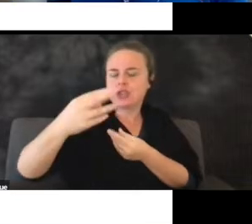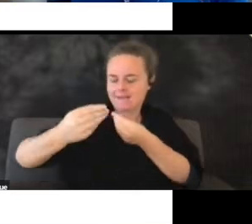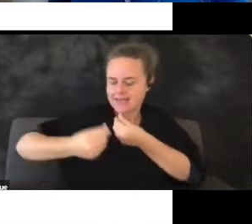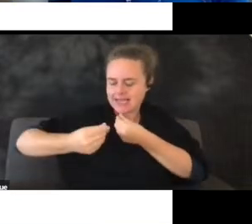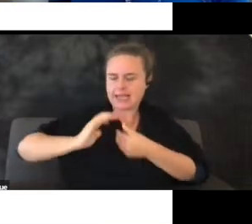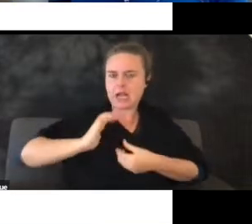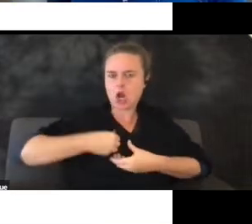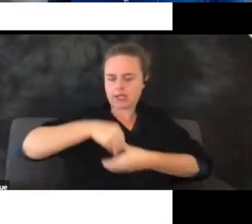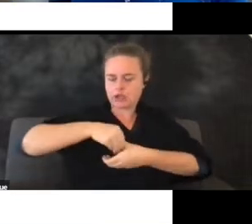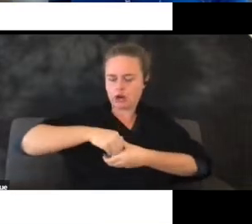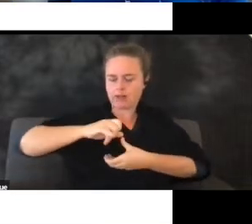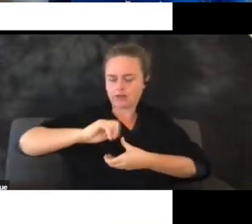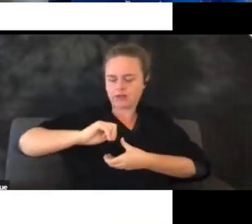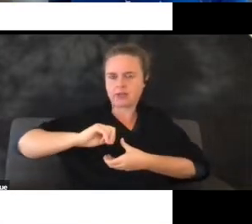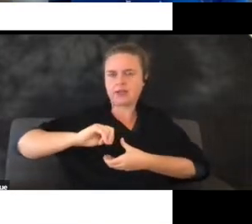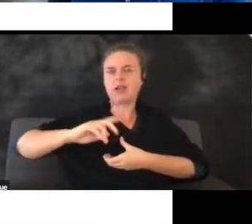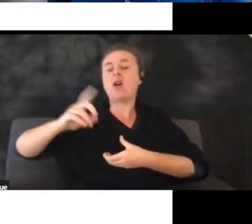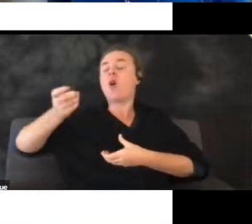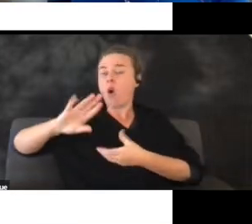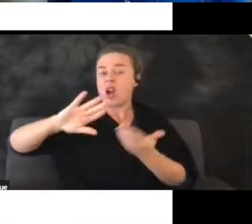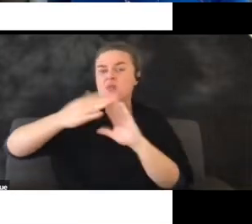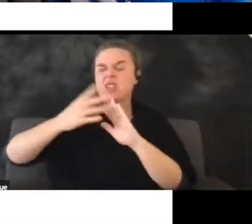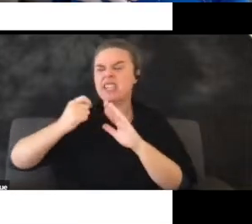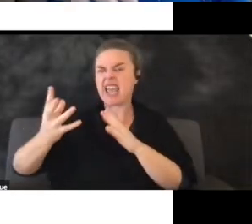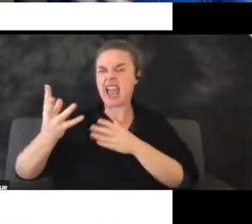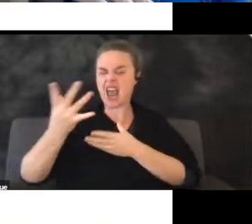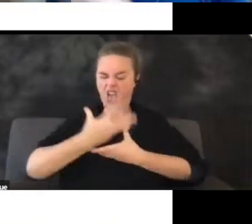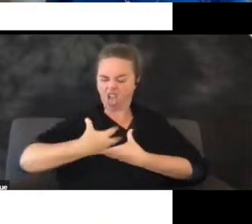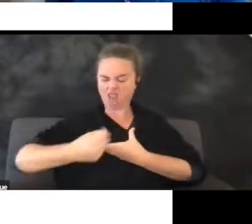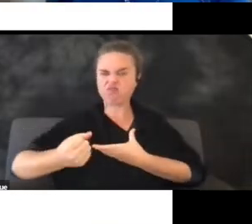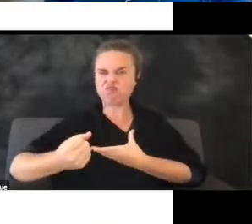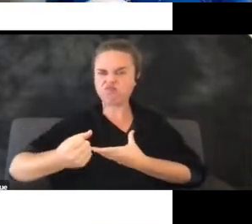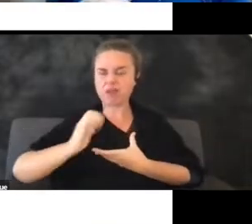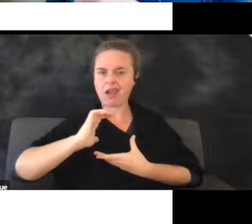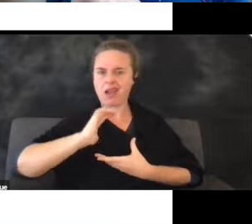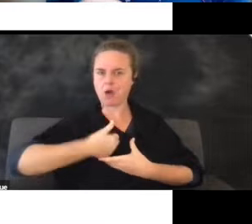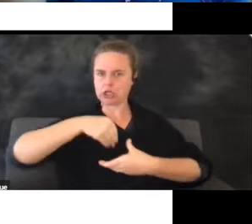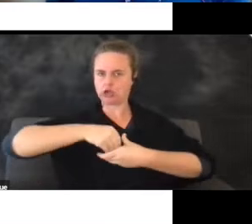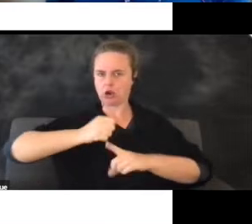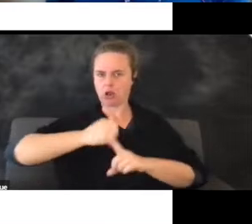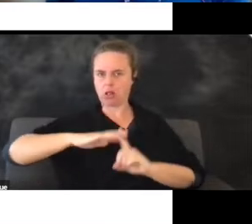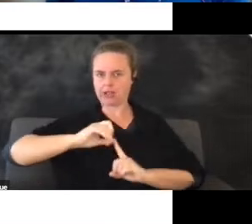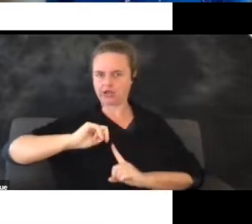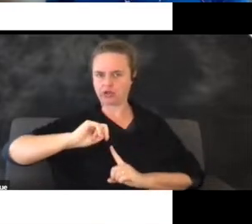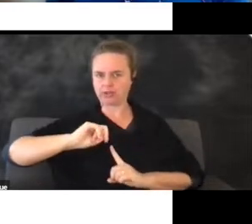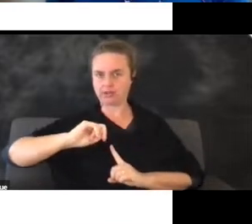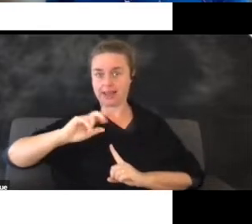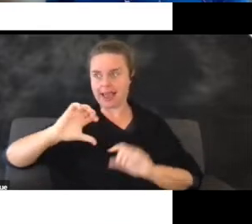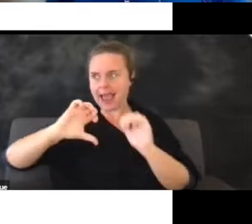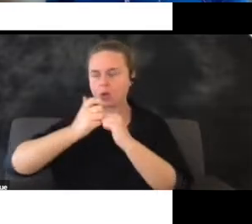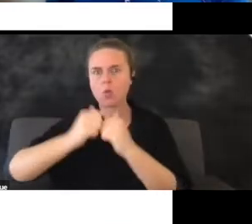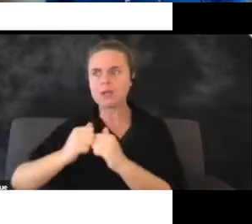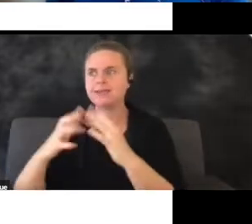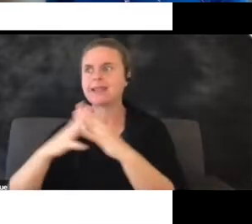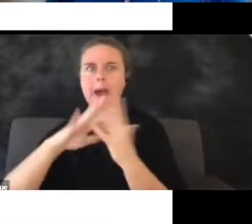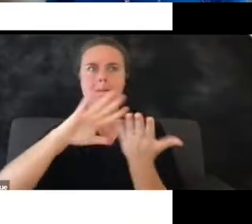conditions deplete our internal conditions? And what can we do to create the conditions in our community to support healthy outcomes for all